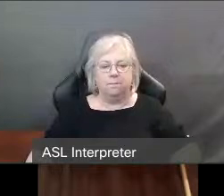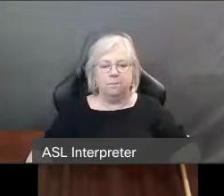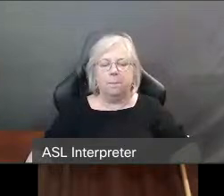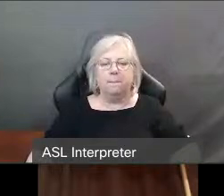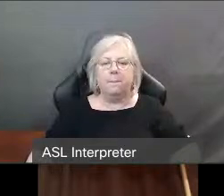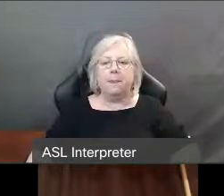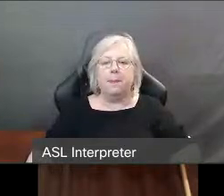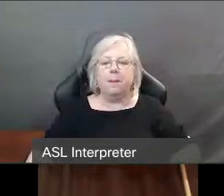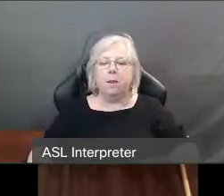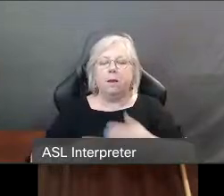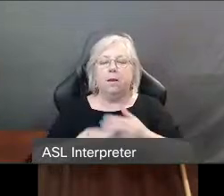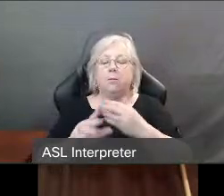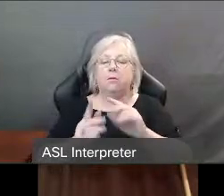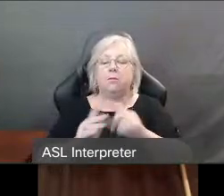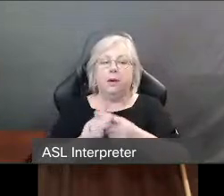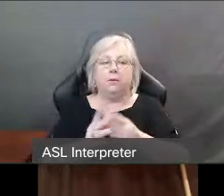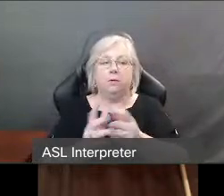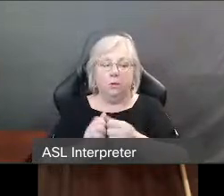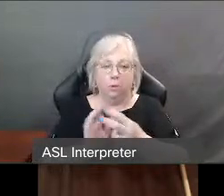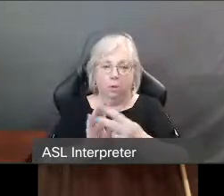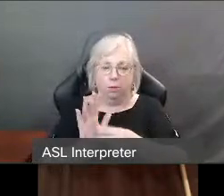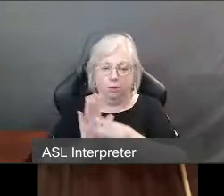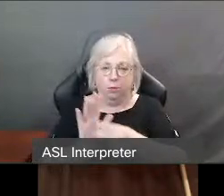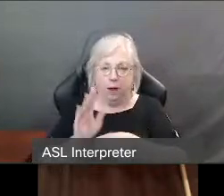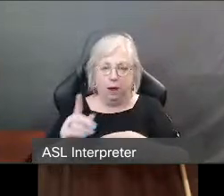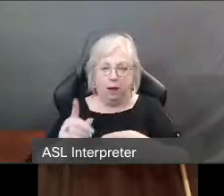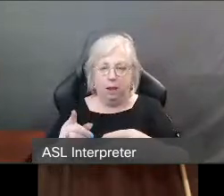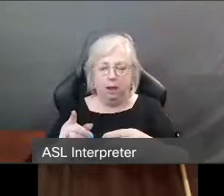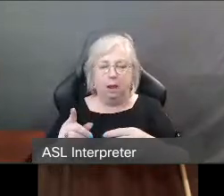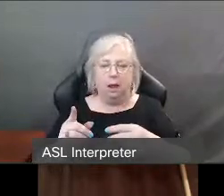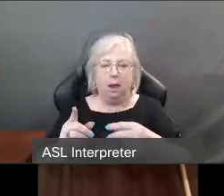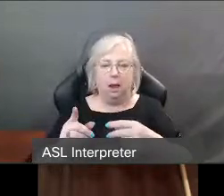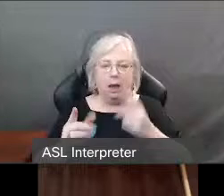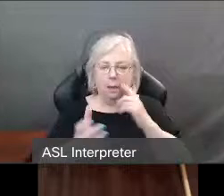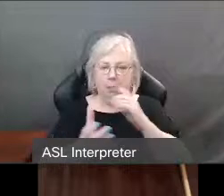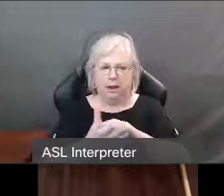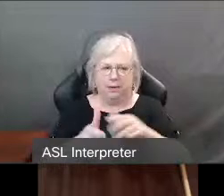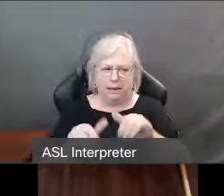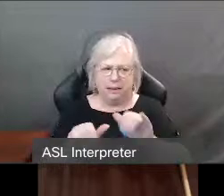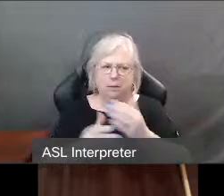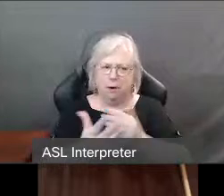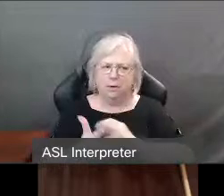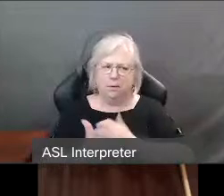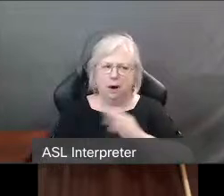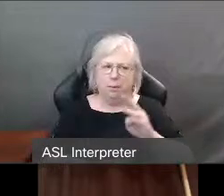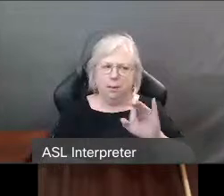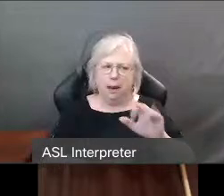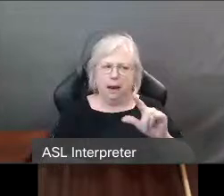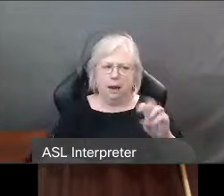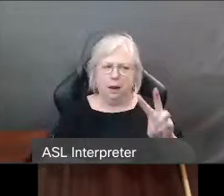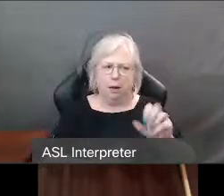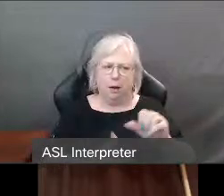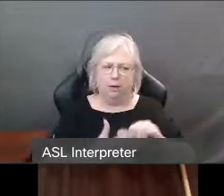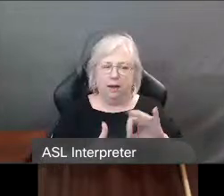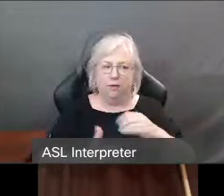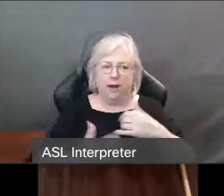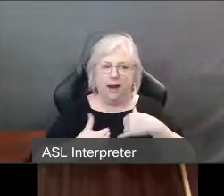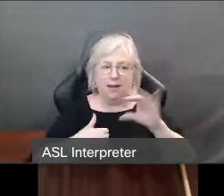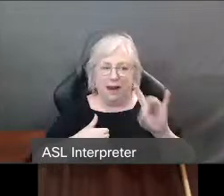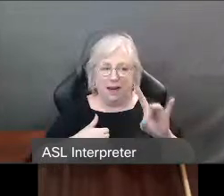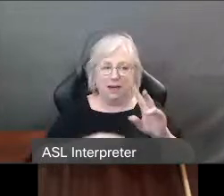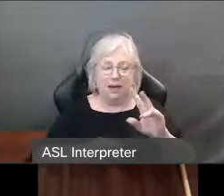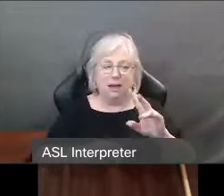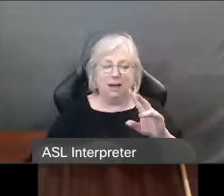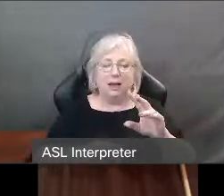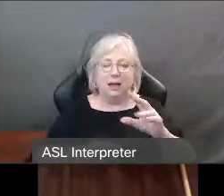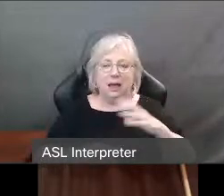Mr. Chair, before he gets started with the reading, I believe it's still part of our bylaws by my reckoning. If we have 8 or less,